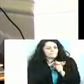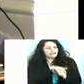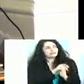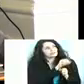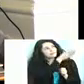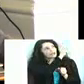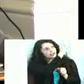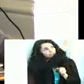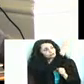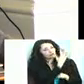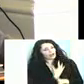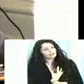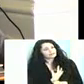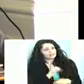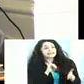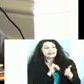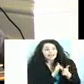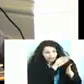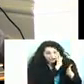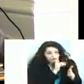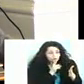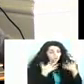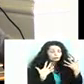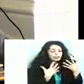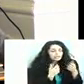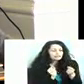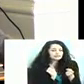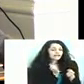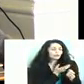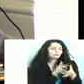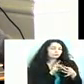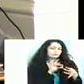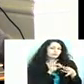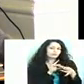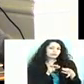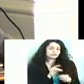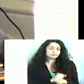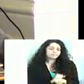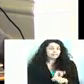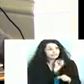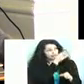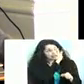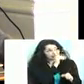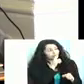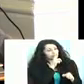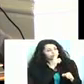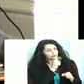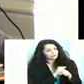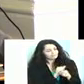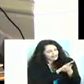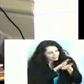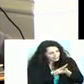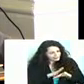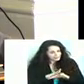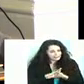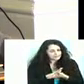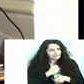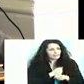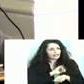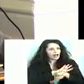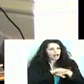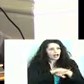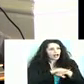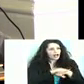grace. It is that God who heals and restores. It is that God that cleanses and makes all things